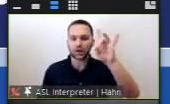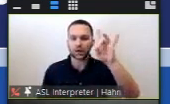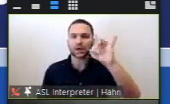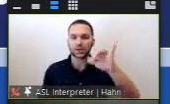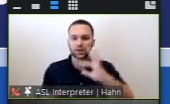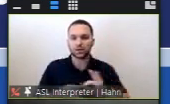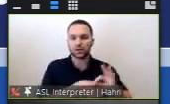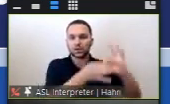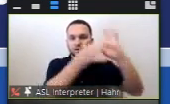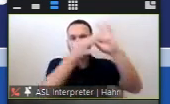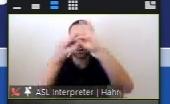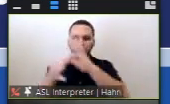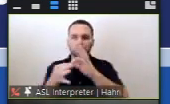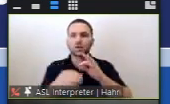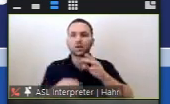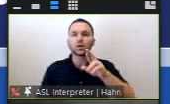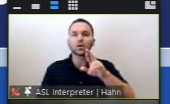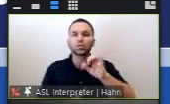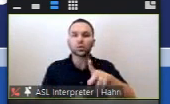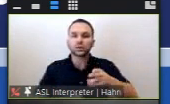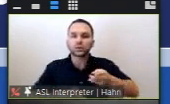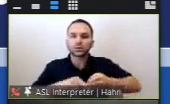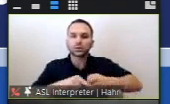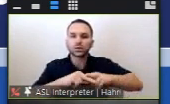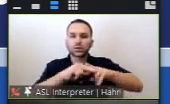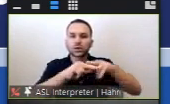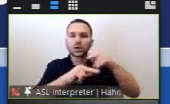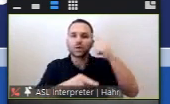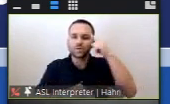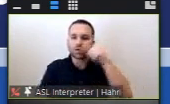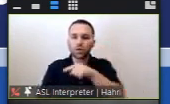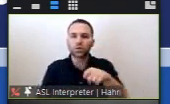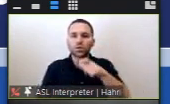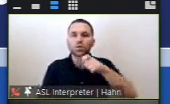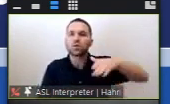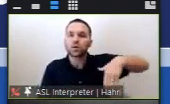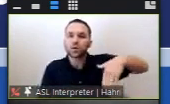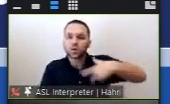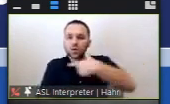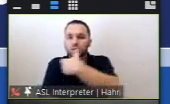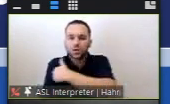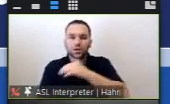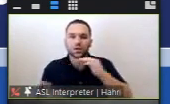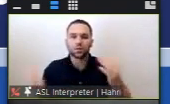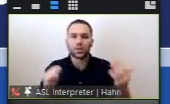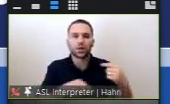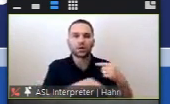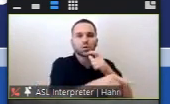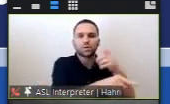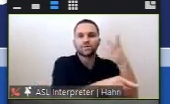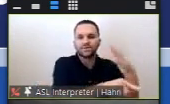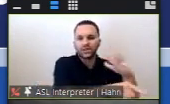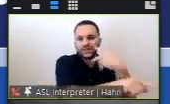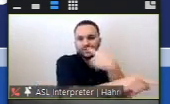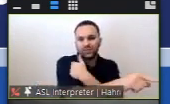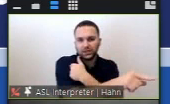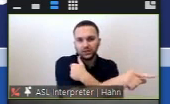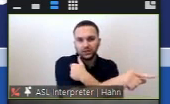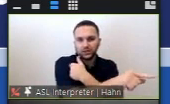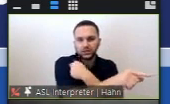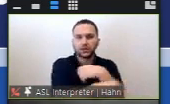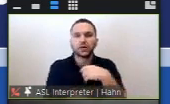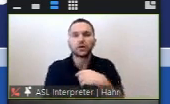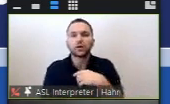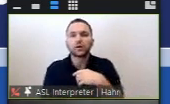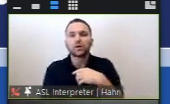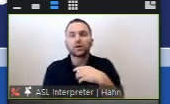risk associated with being unvaccinated compared to vaccinated. And so these data are really the ratio of those rates